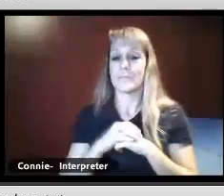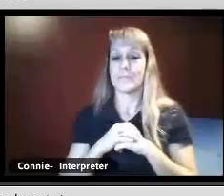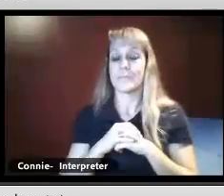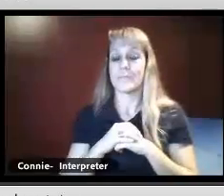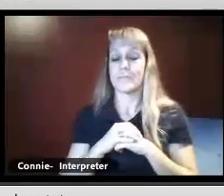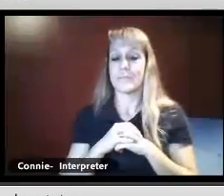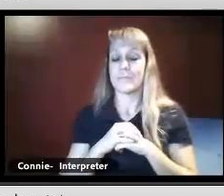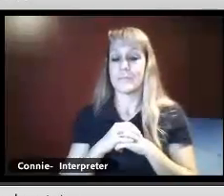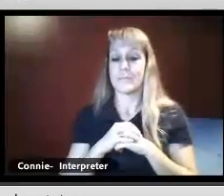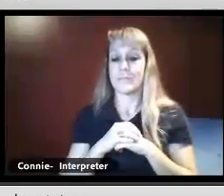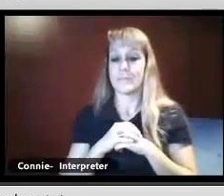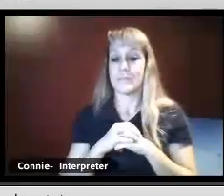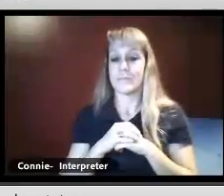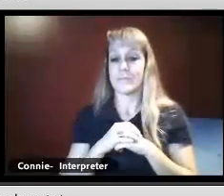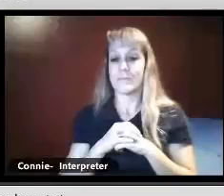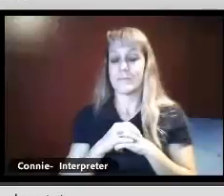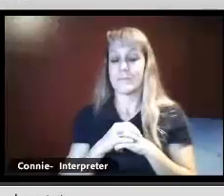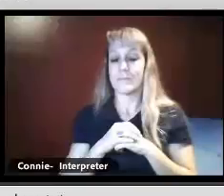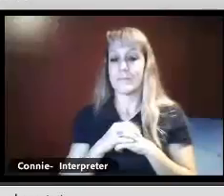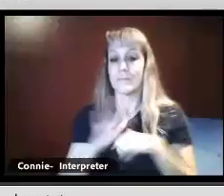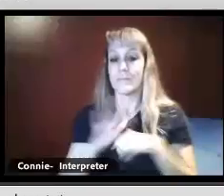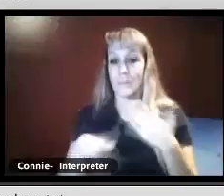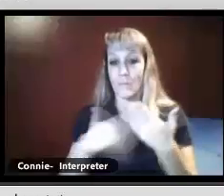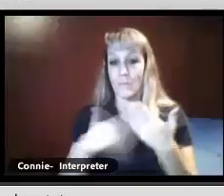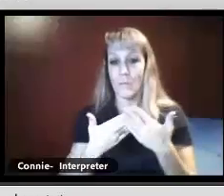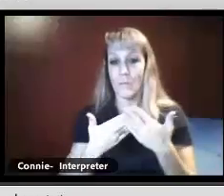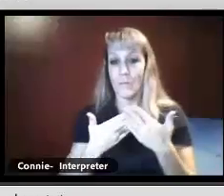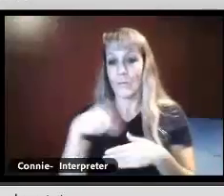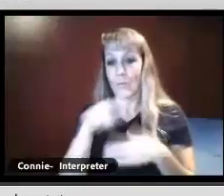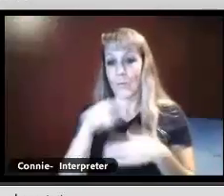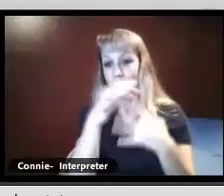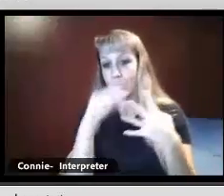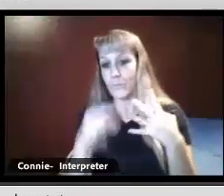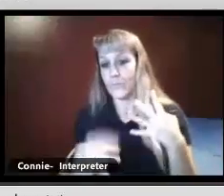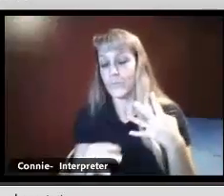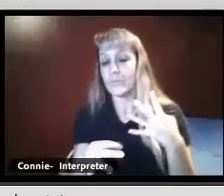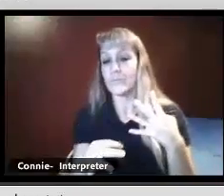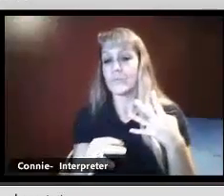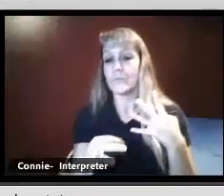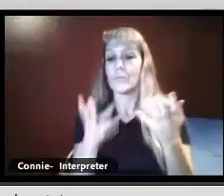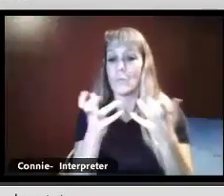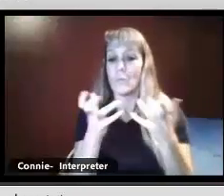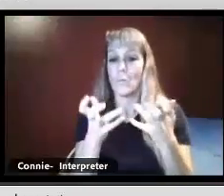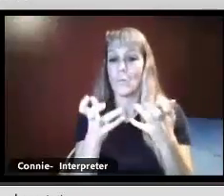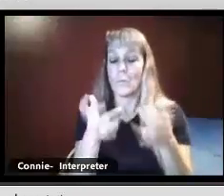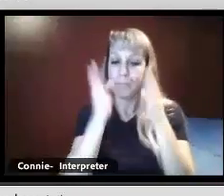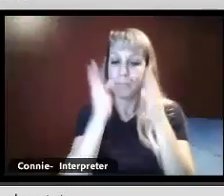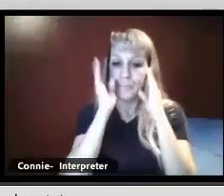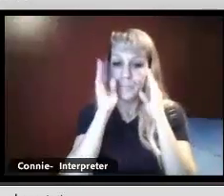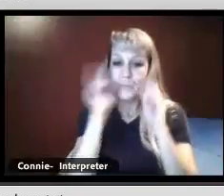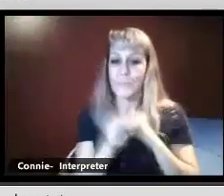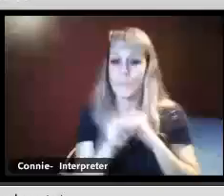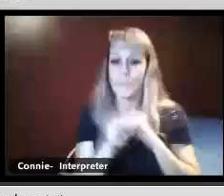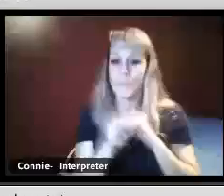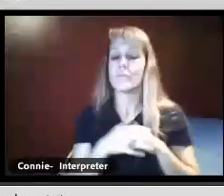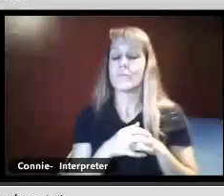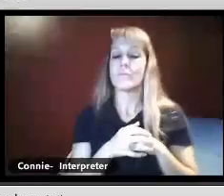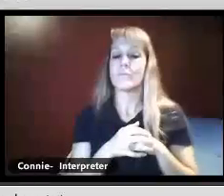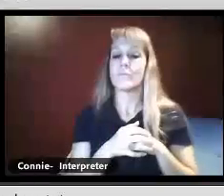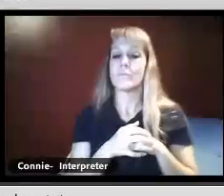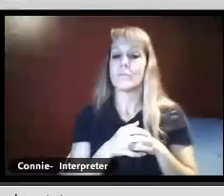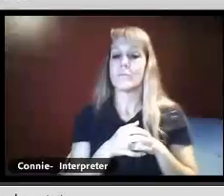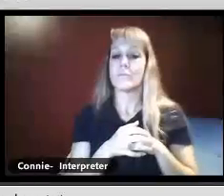and among all of those options, the one that I want to draw your attention to is, and